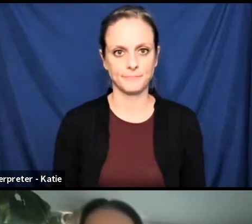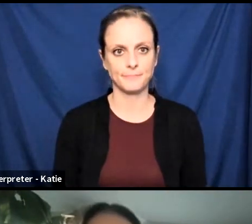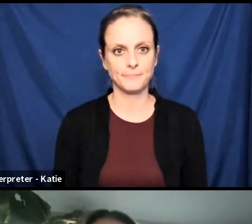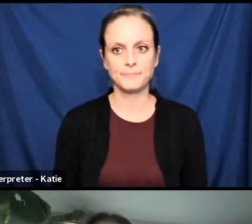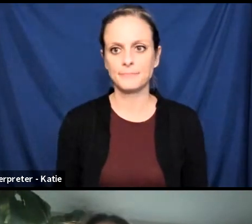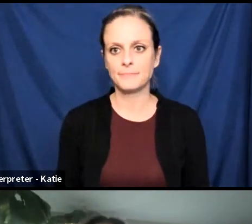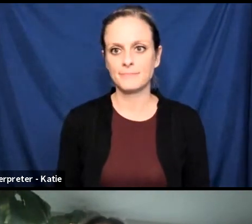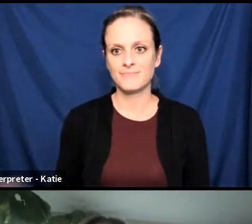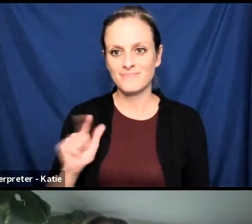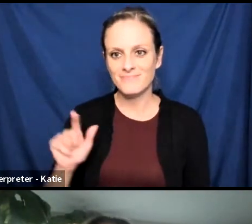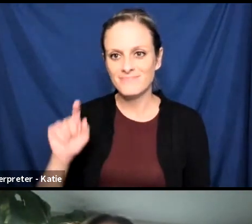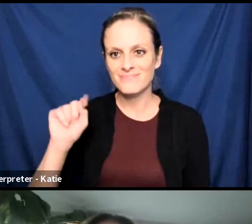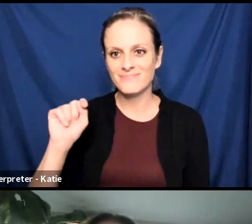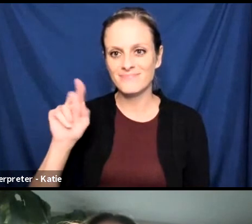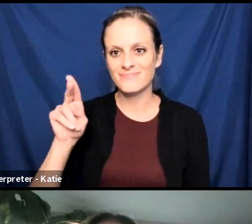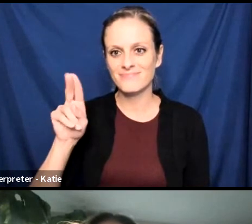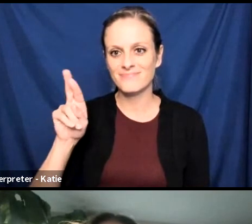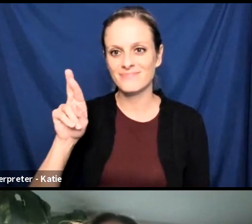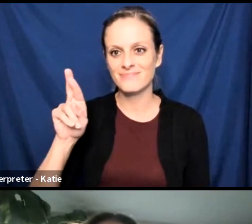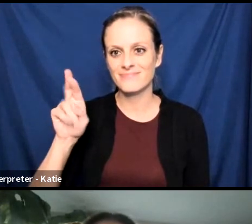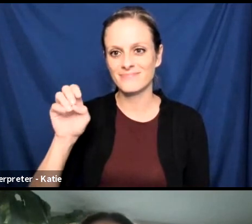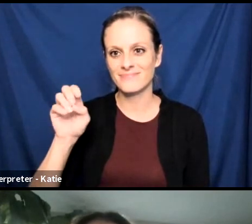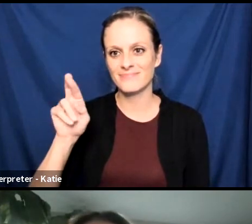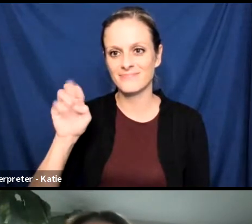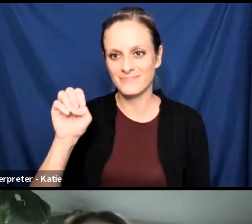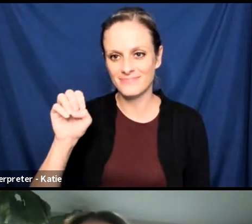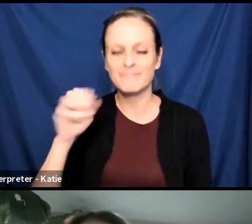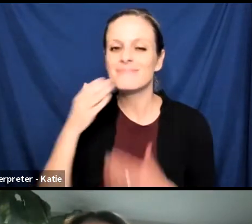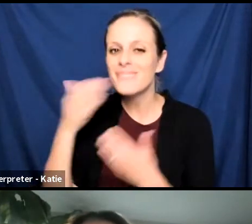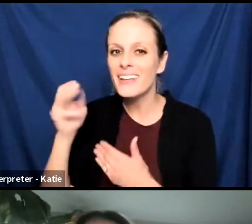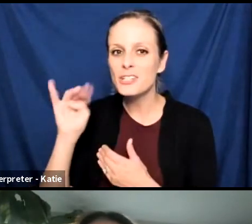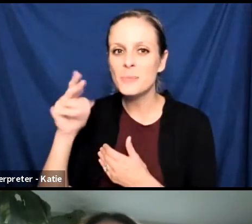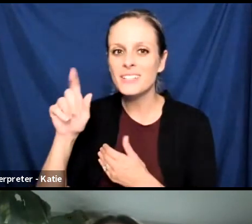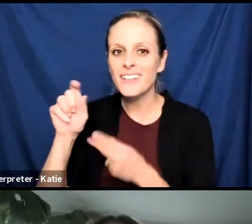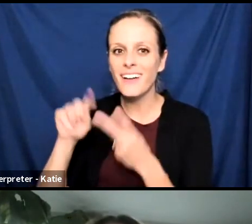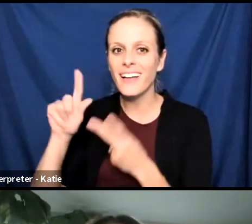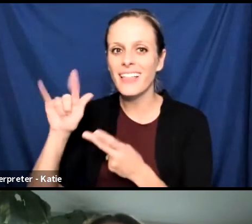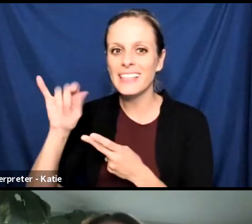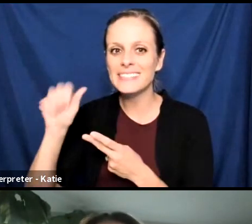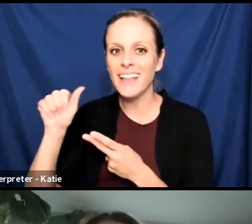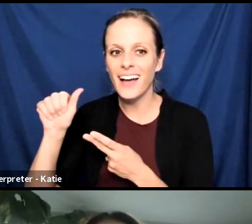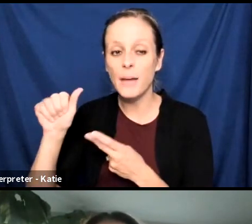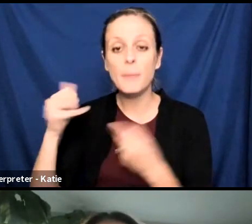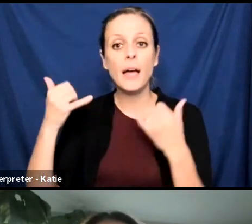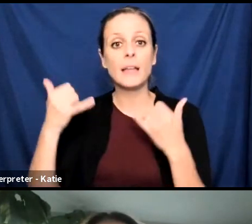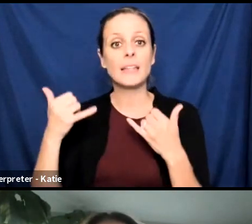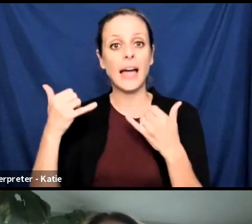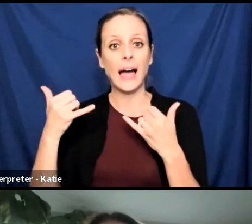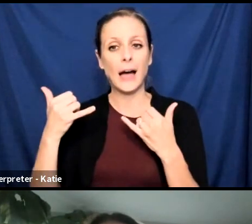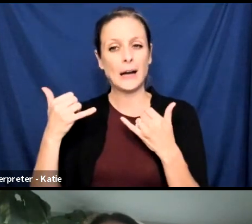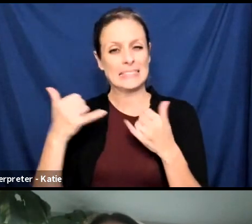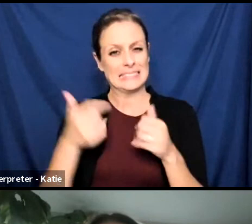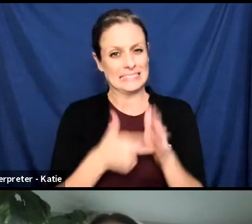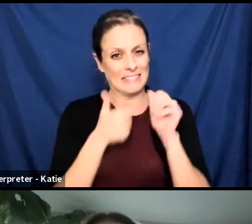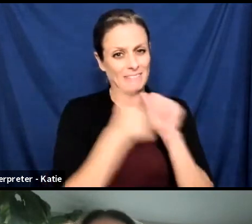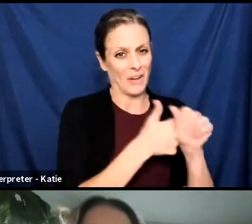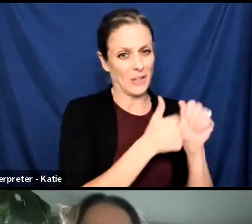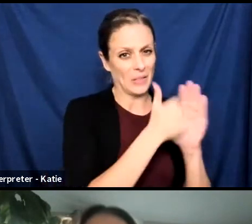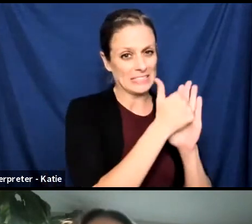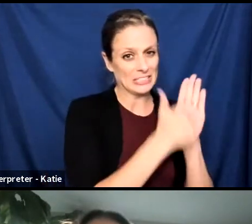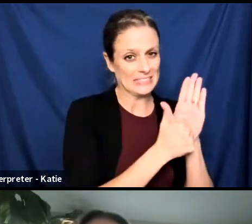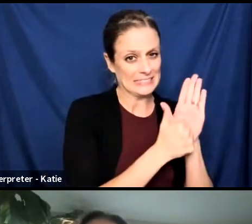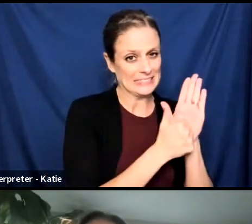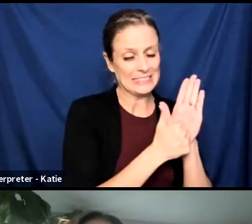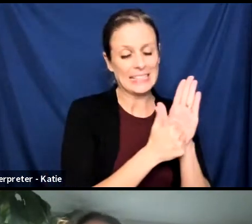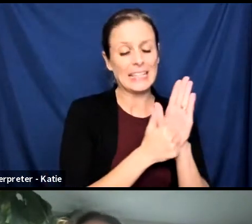Great. Thank you so much, Michelle and Lisa. And we have allotted, unfortunately, to stick to their schedule, only 2 more minutes